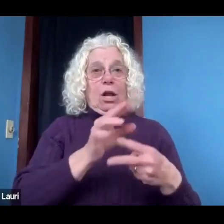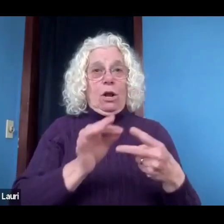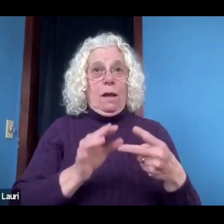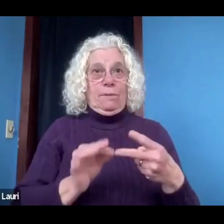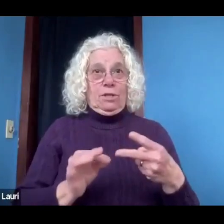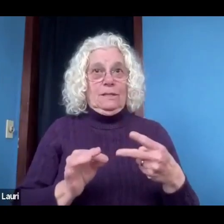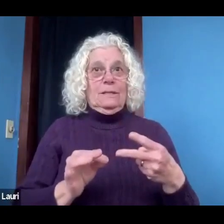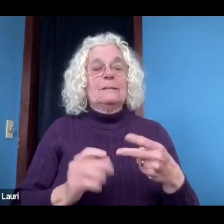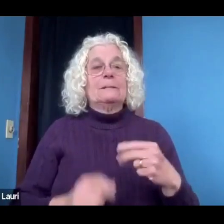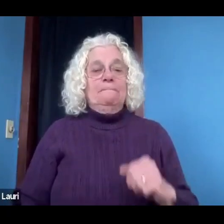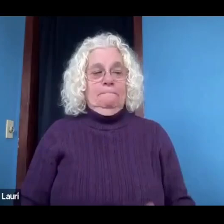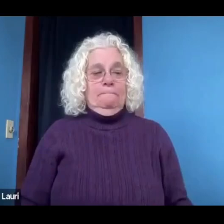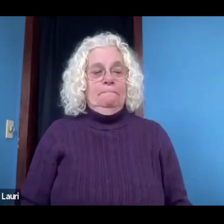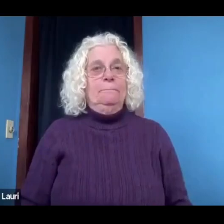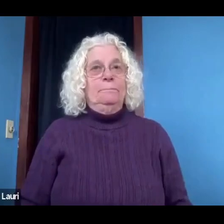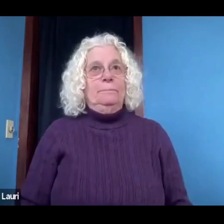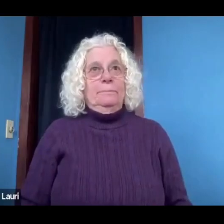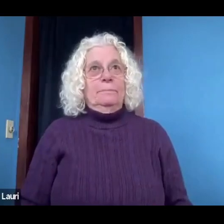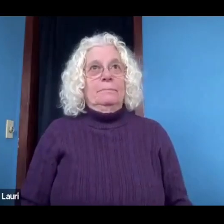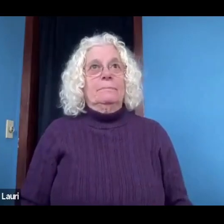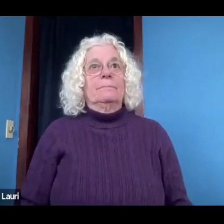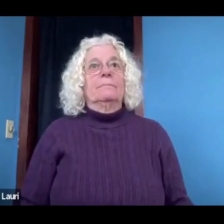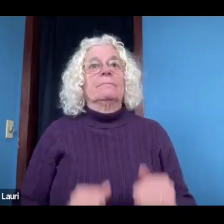options. And